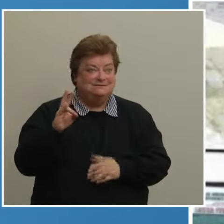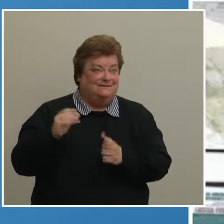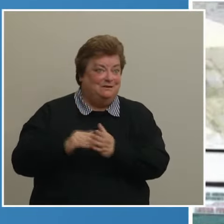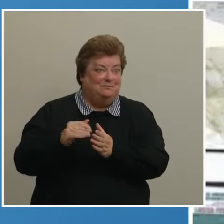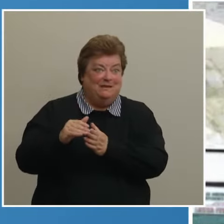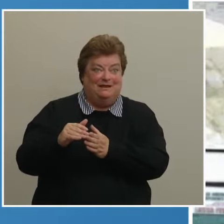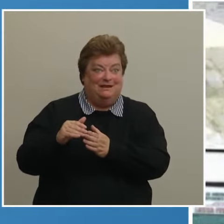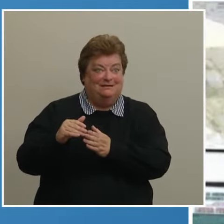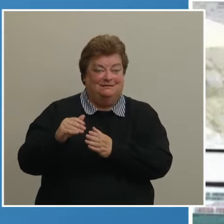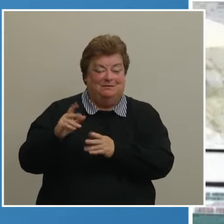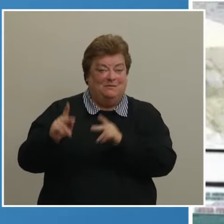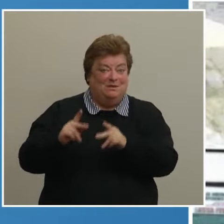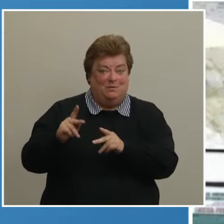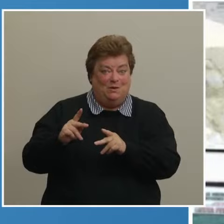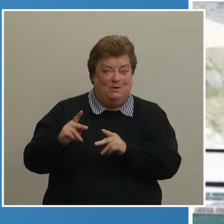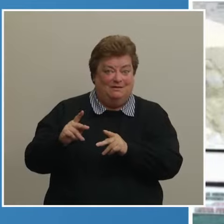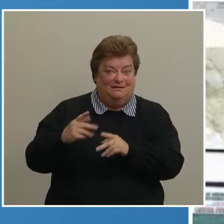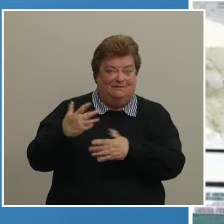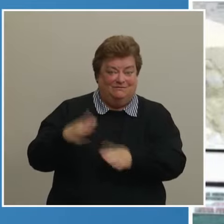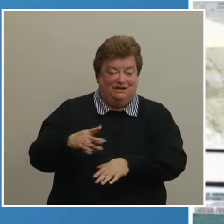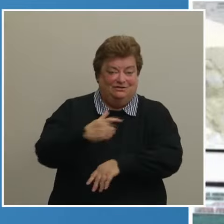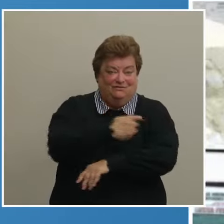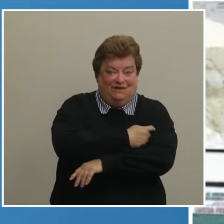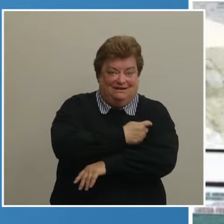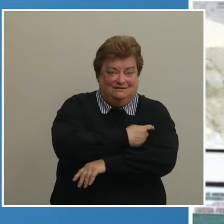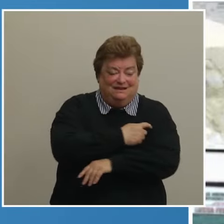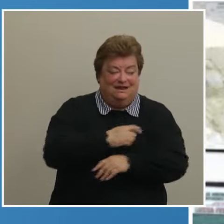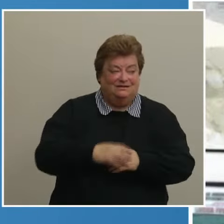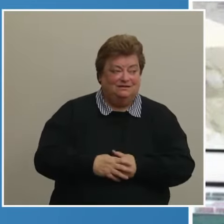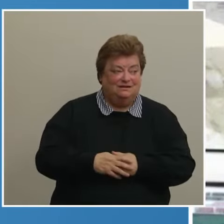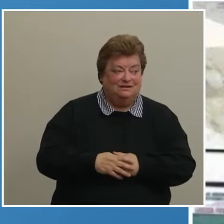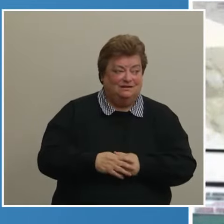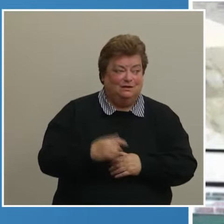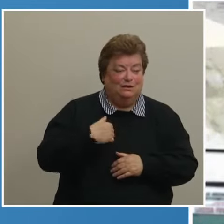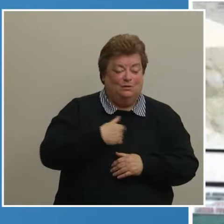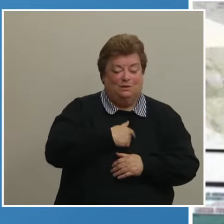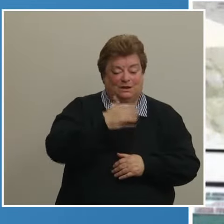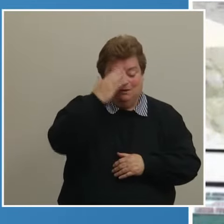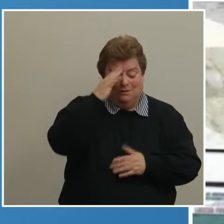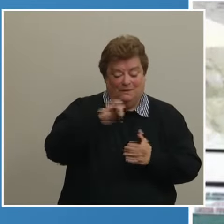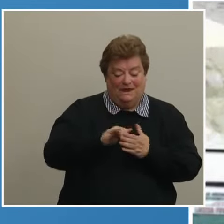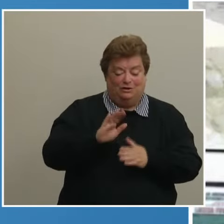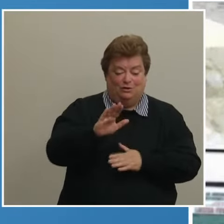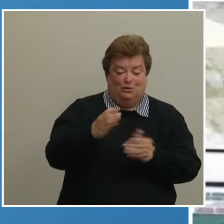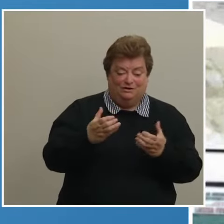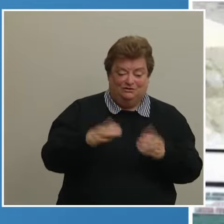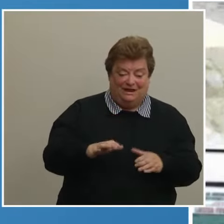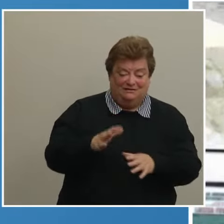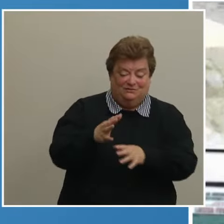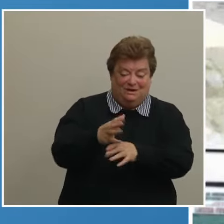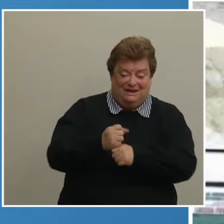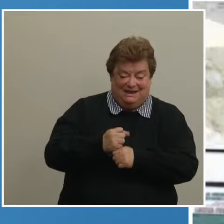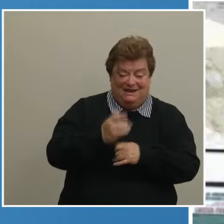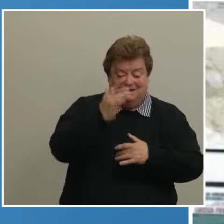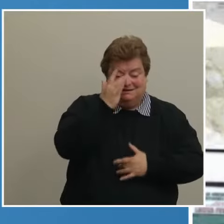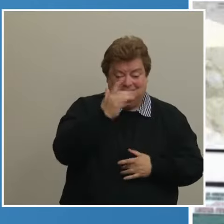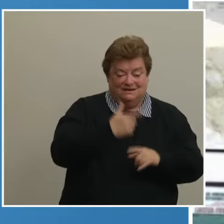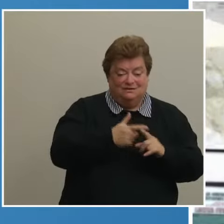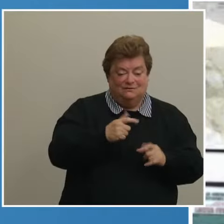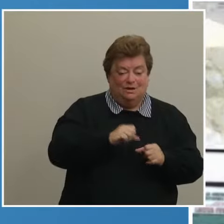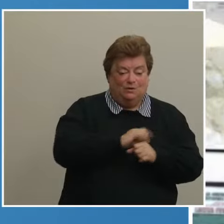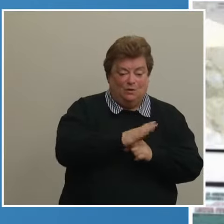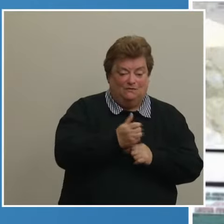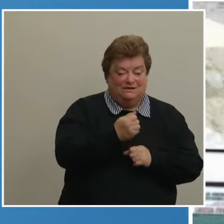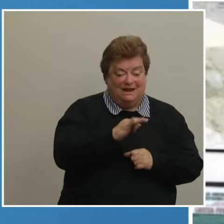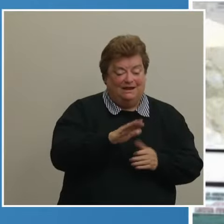That's fewer than 1 per million. And we know that your chance of developing severe disease from COVID-19 and even